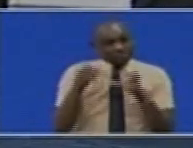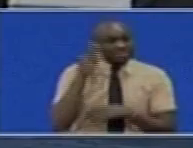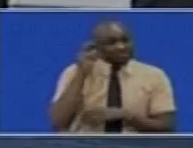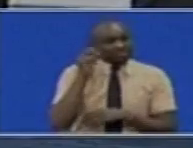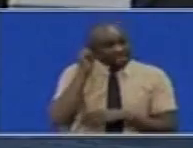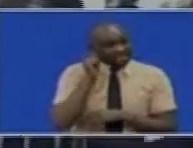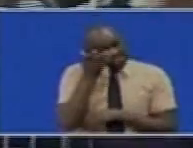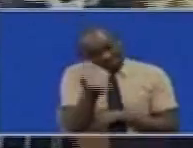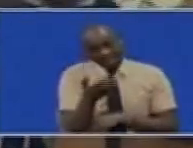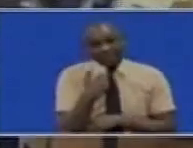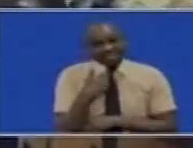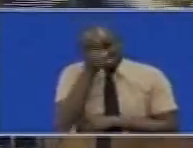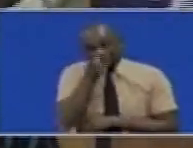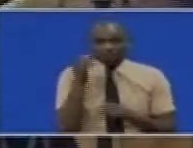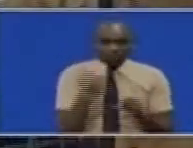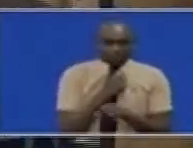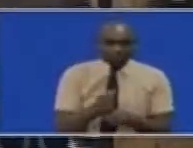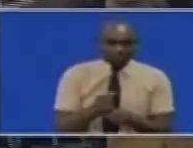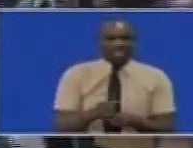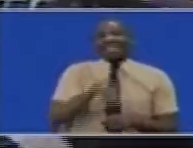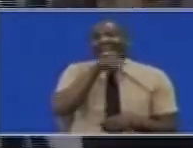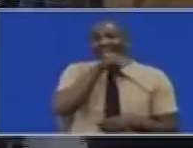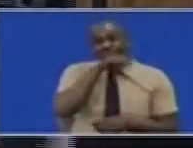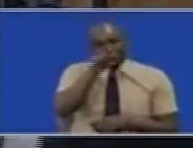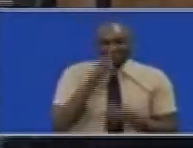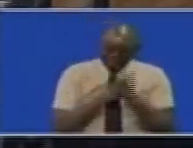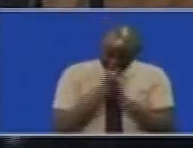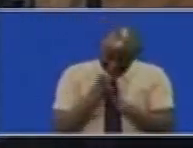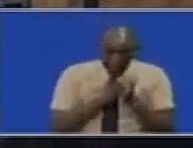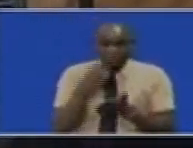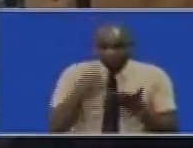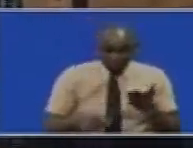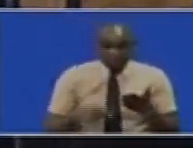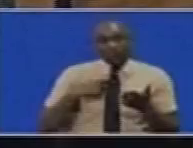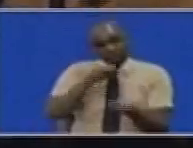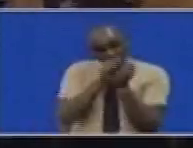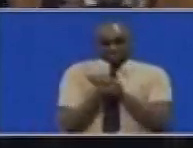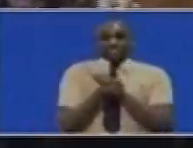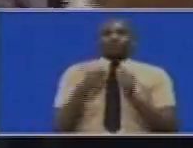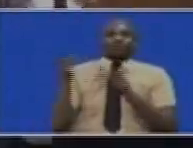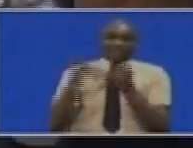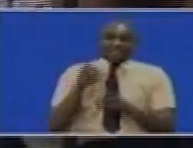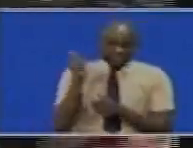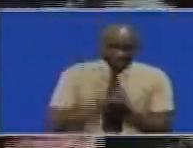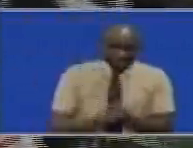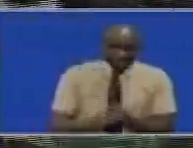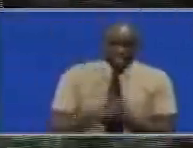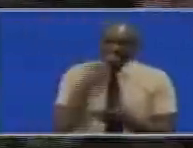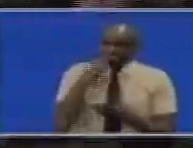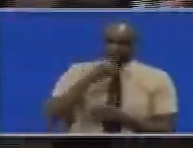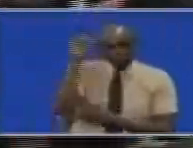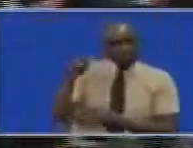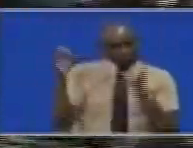for granted. Raila Odinga appears to be very determined to have a regime change. He has accused the ruling Jubilee of